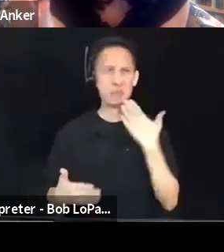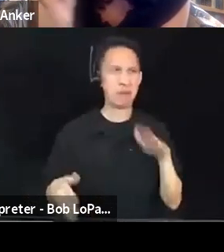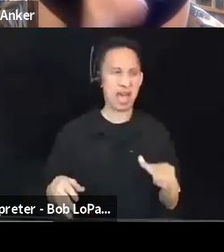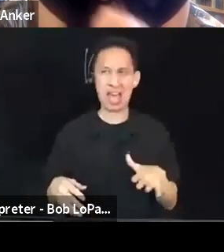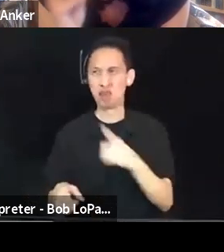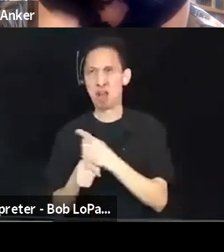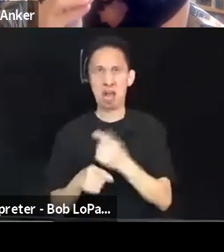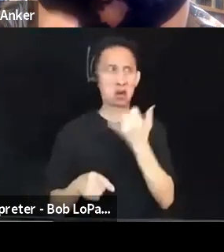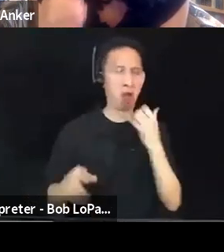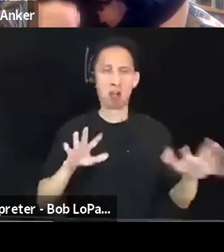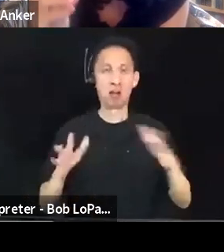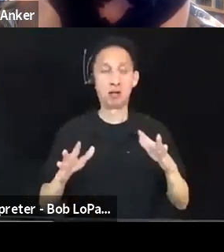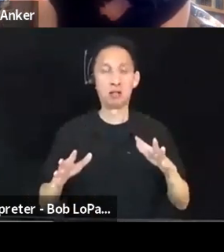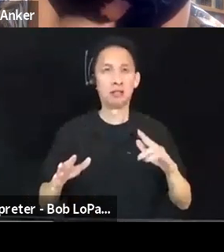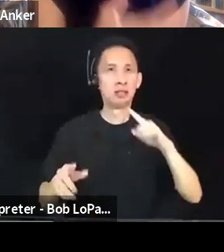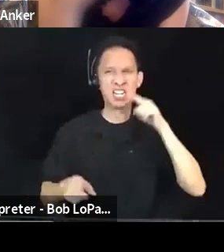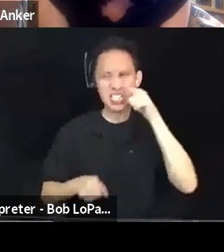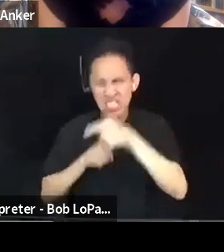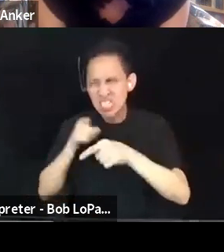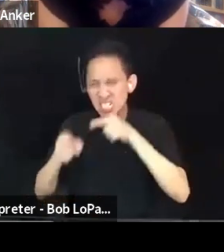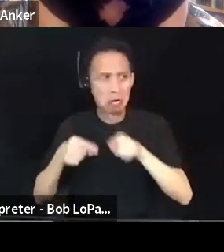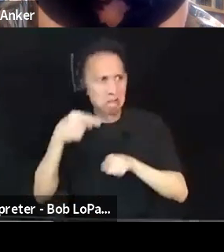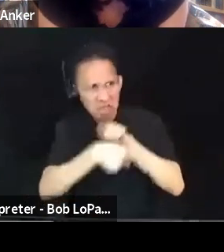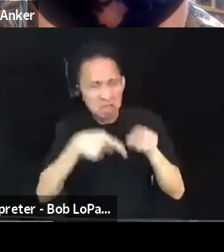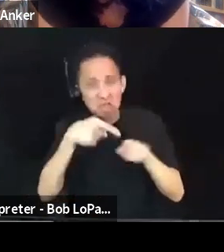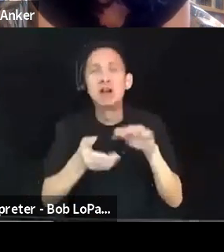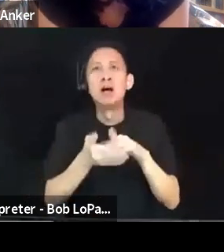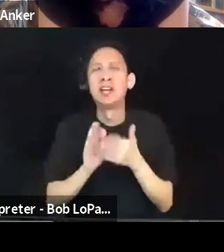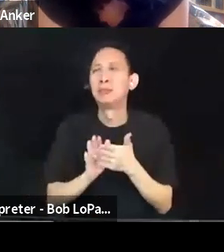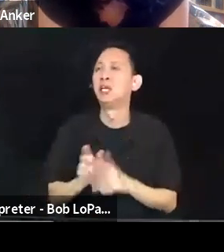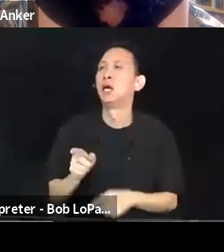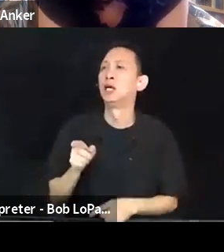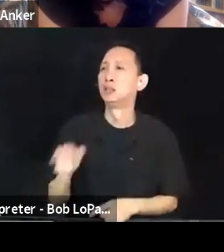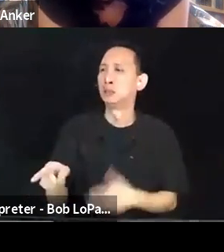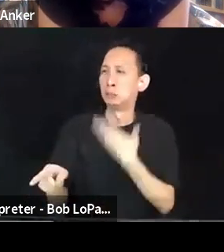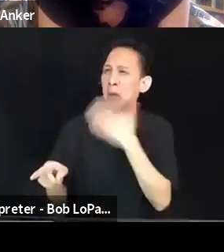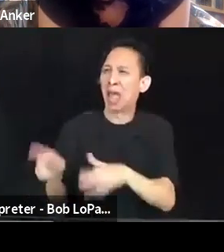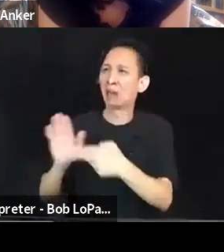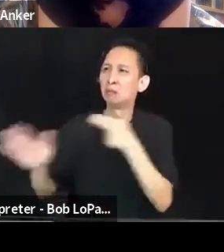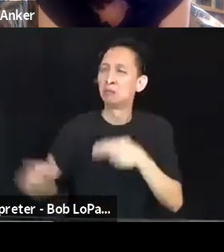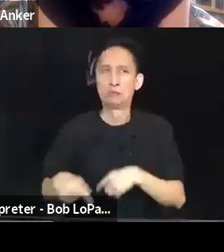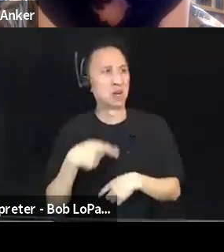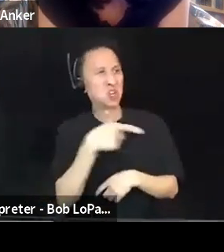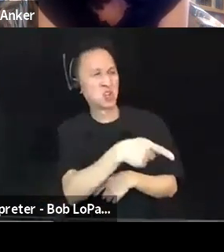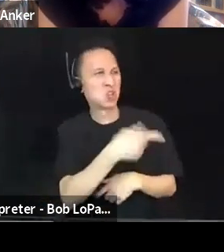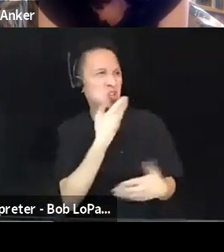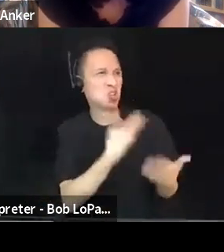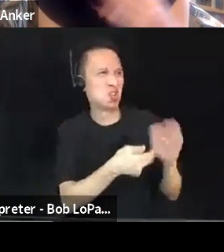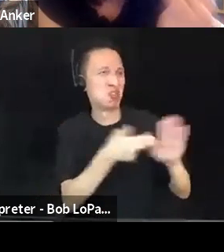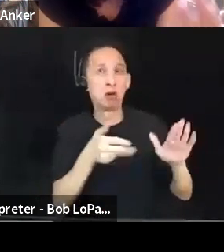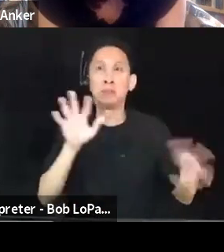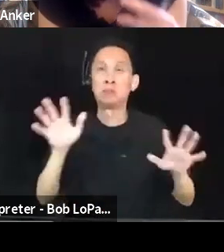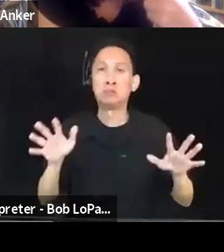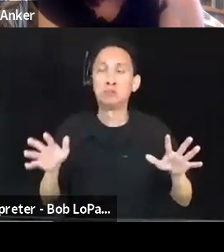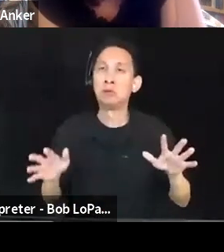or serious political antagonisms, but to turn that into a moralizing space of good and evil, where the only way to solve